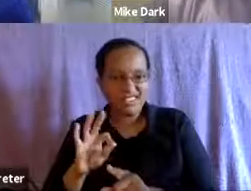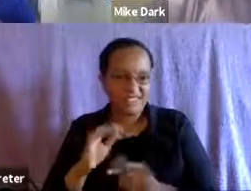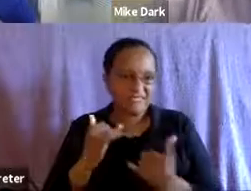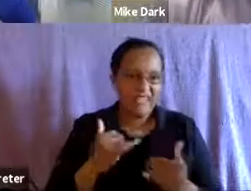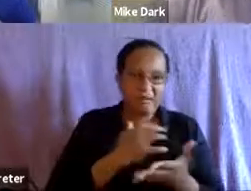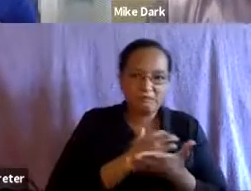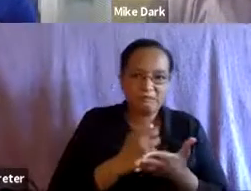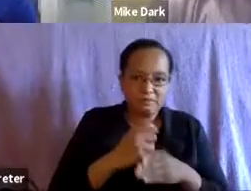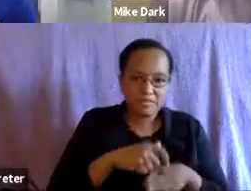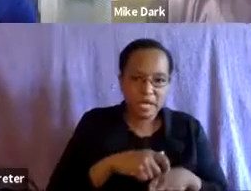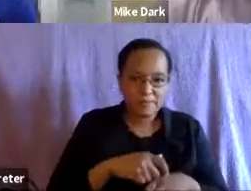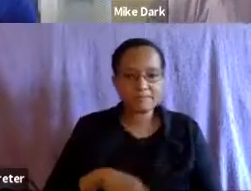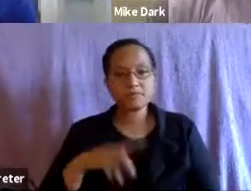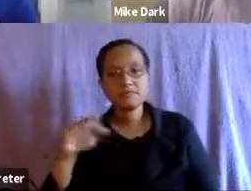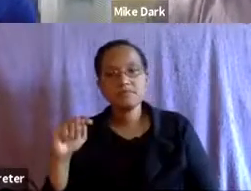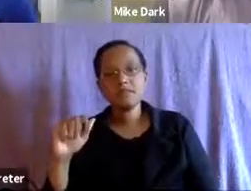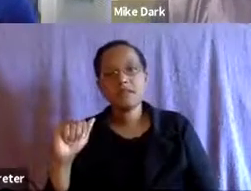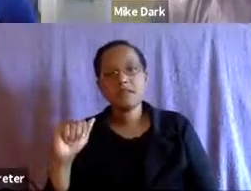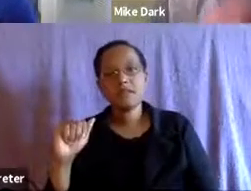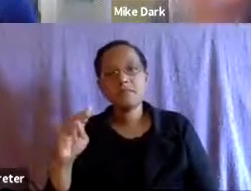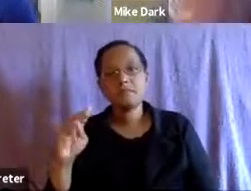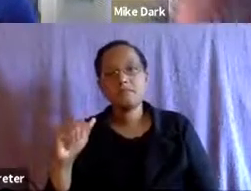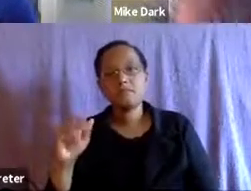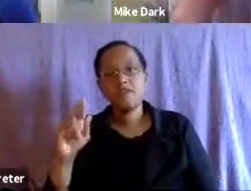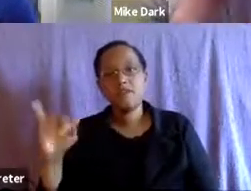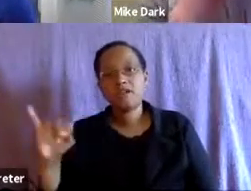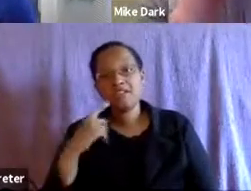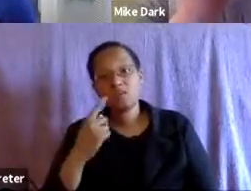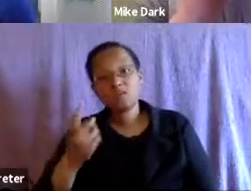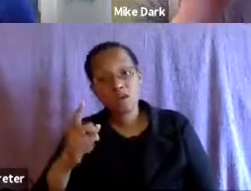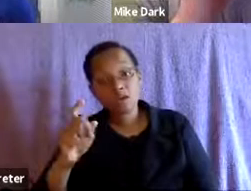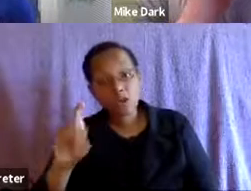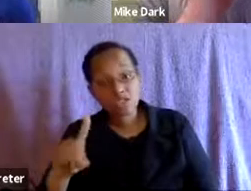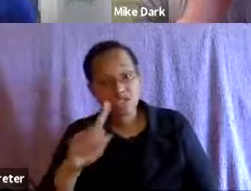eap@ioaging.org, and right. And Glenn will put that in the chat. If that bounces back,